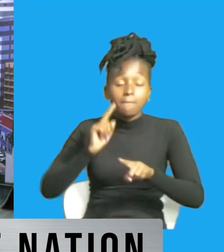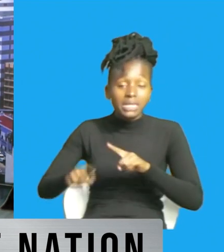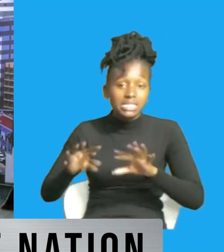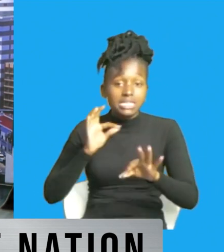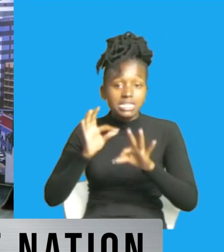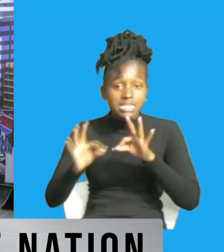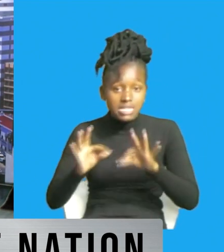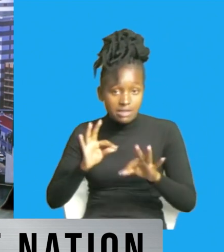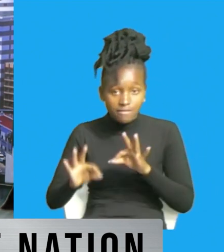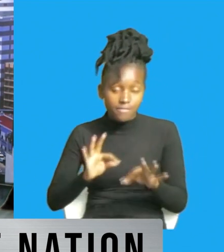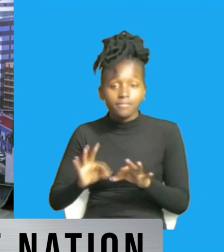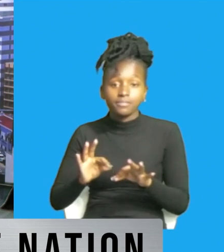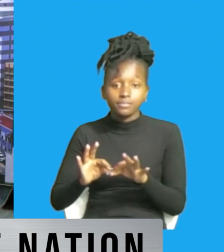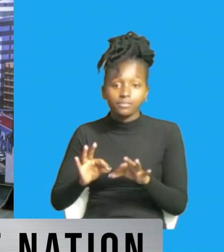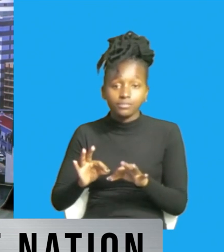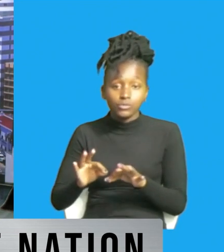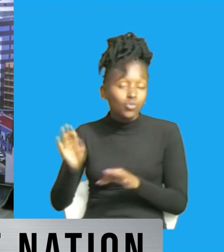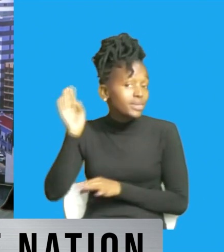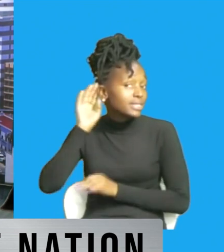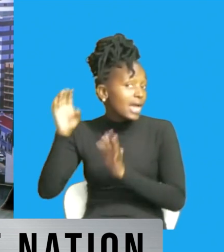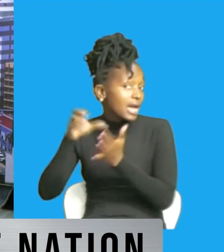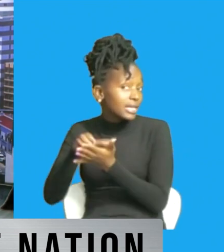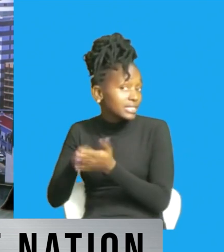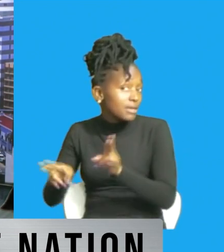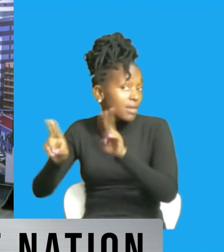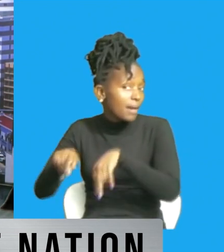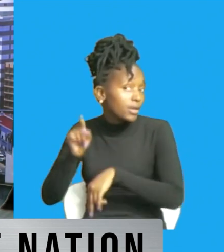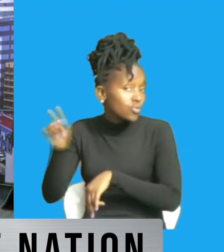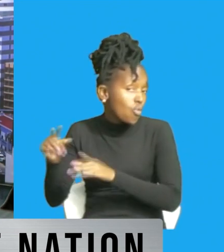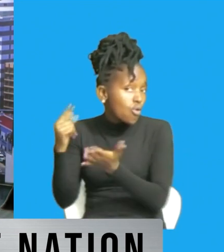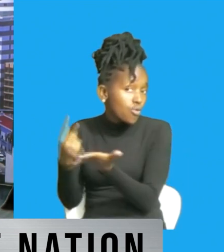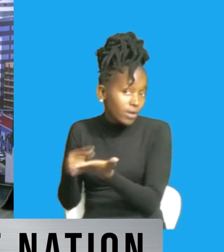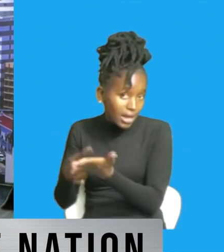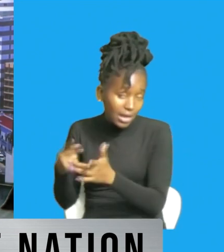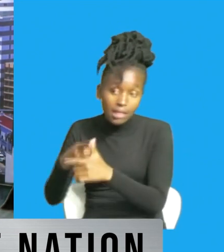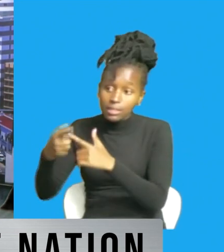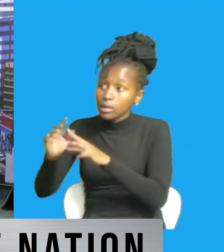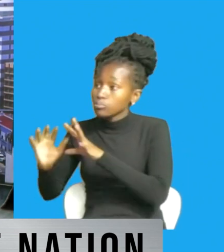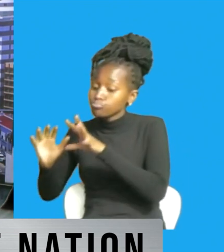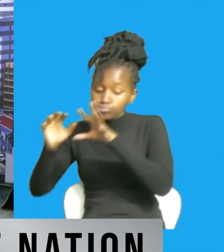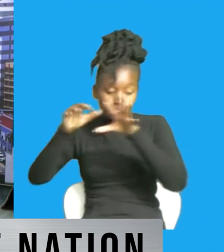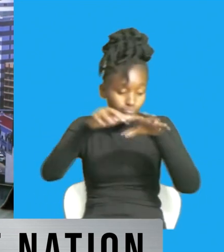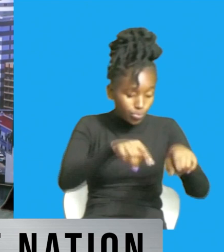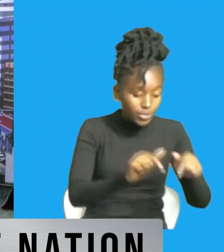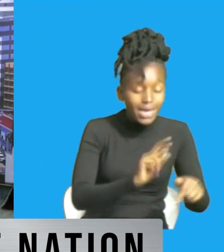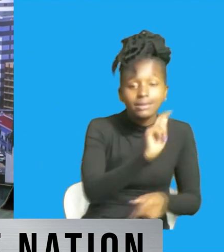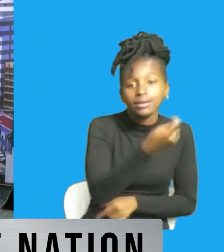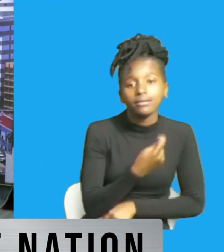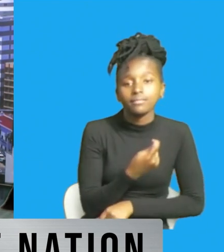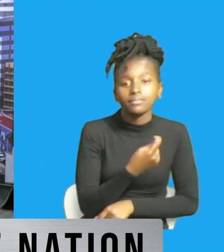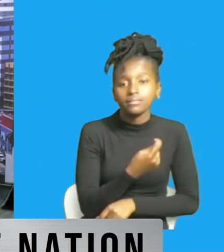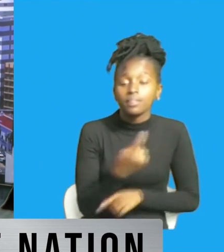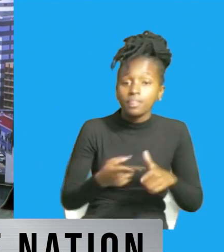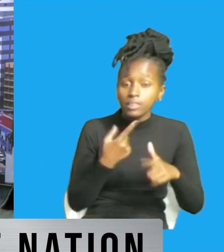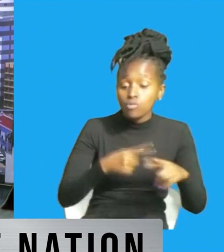then we need diplomacy to deal with those questions. Wacha waletwe Kenya hii, wafungwe Kenya hii. Because we need to guarantee our people